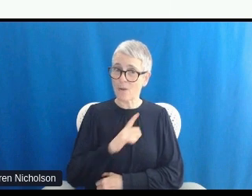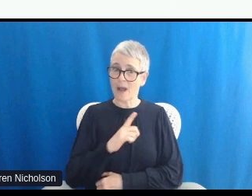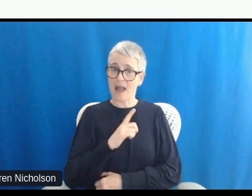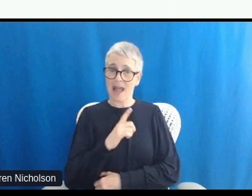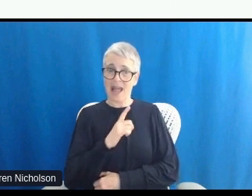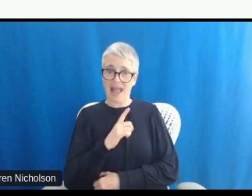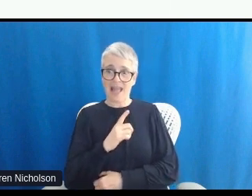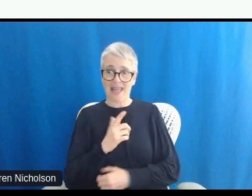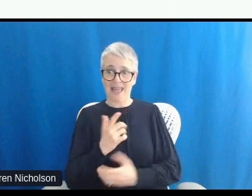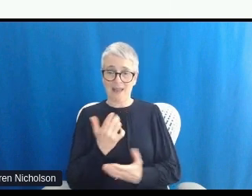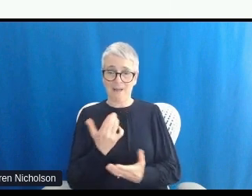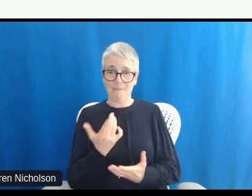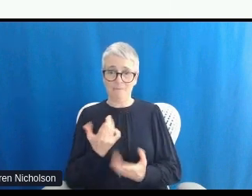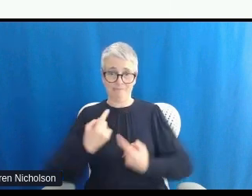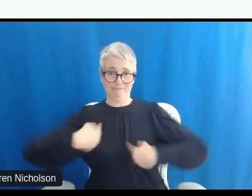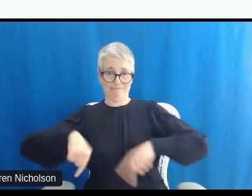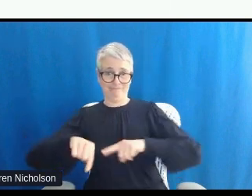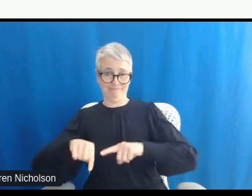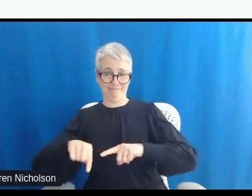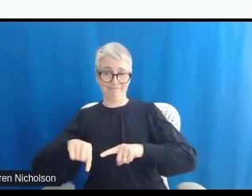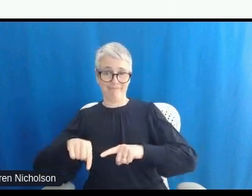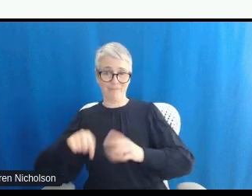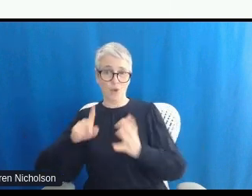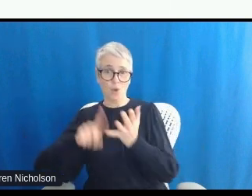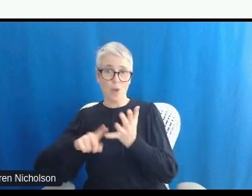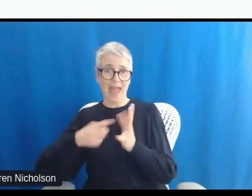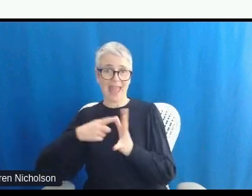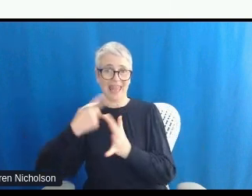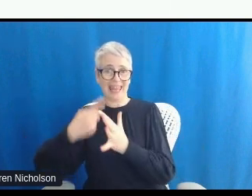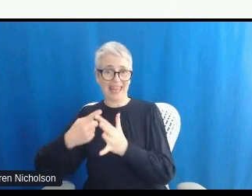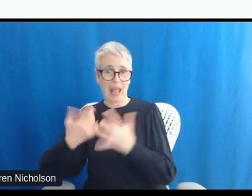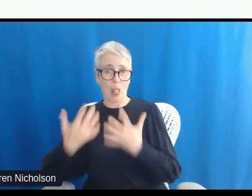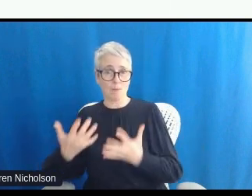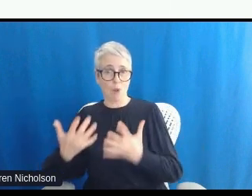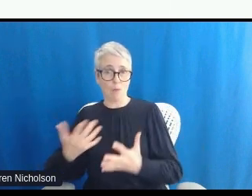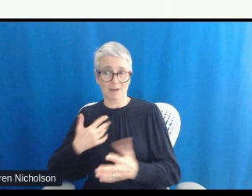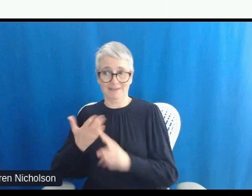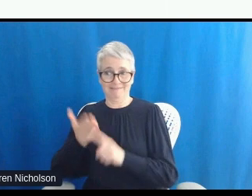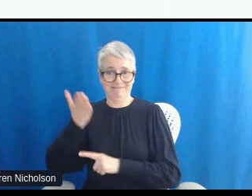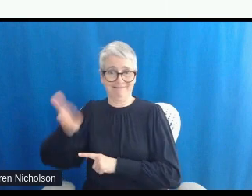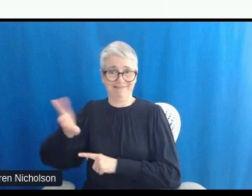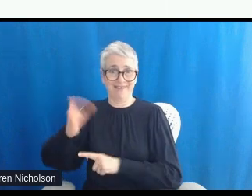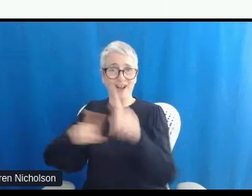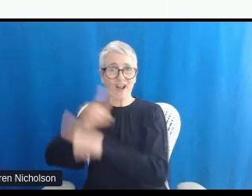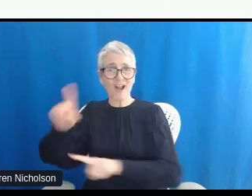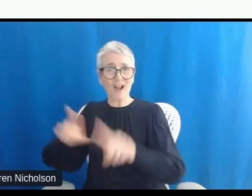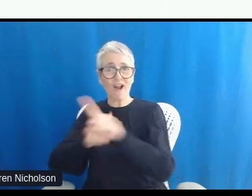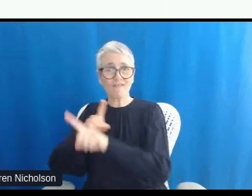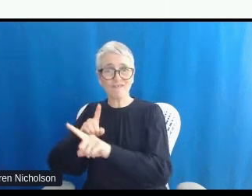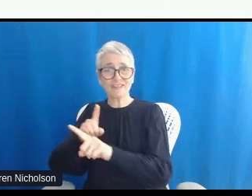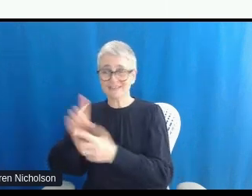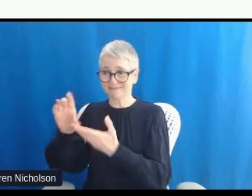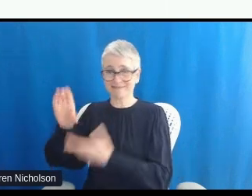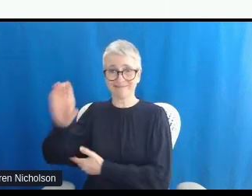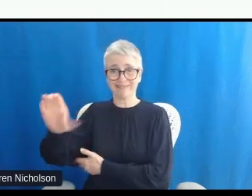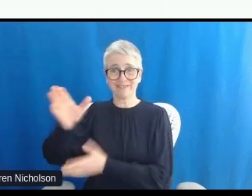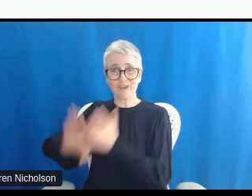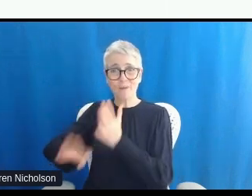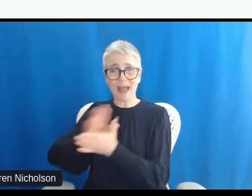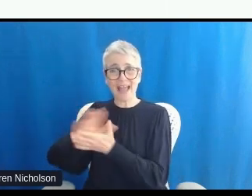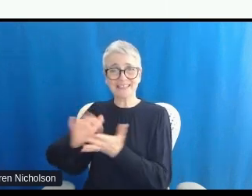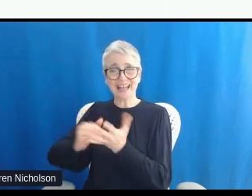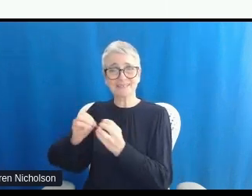are currently in the United Arab Emirates visiting a conference that is being sponsored by HSBC called